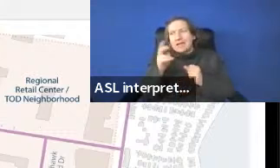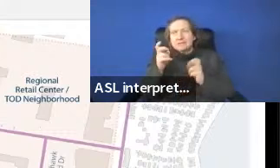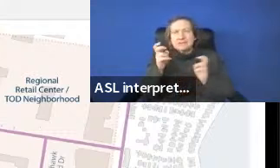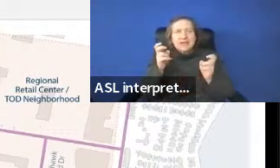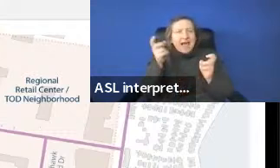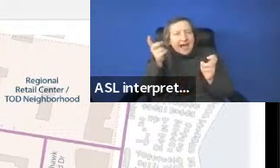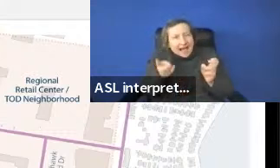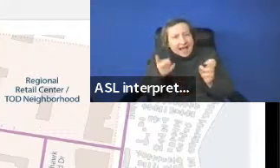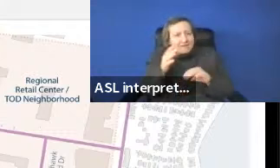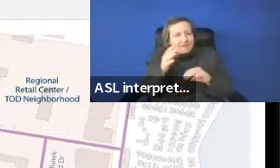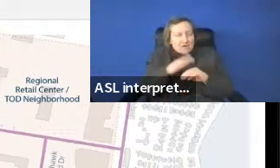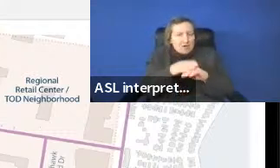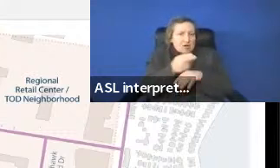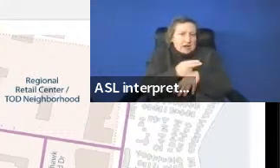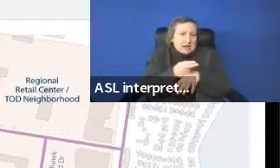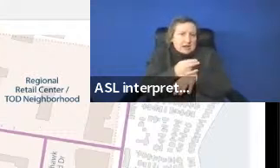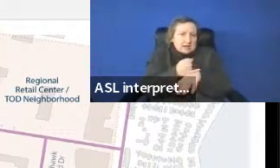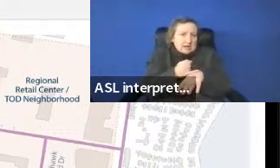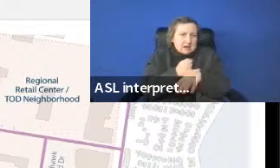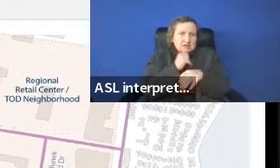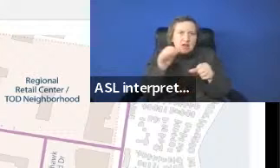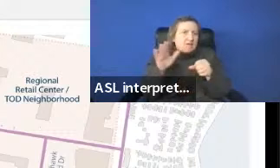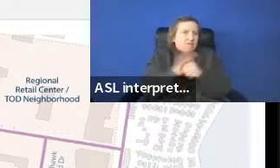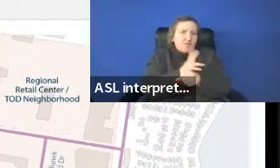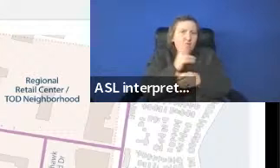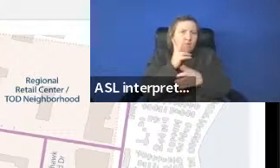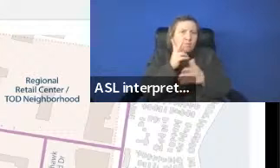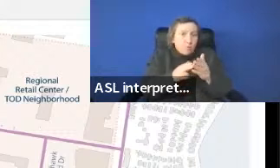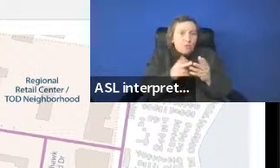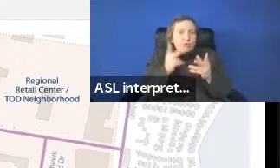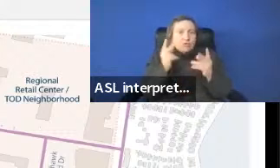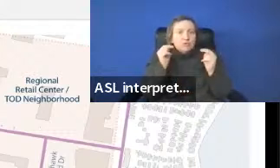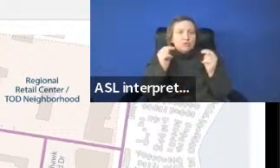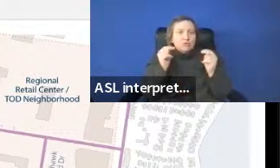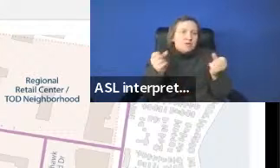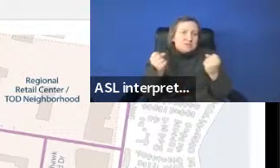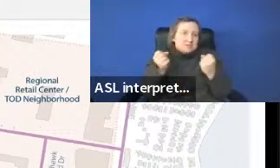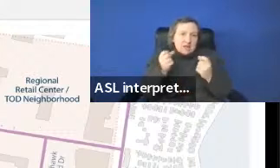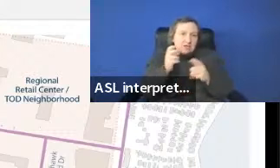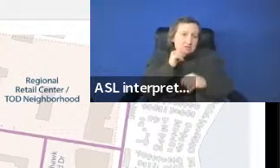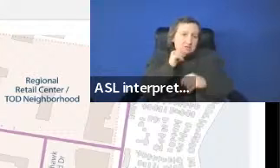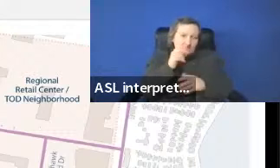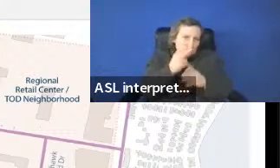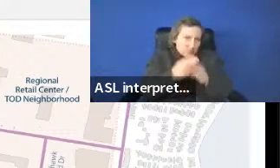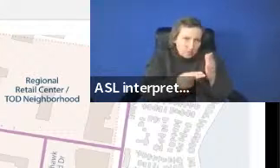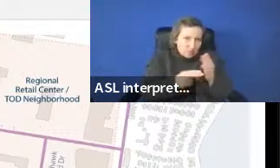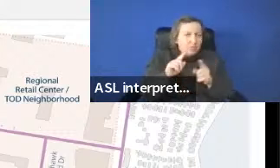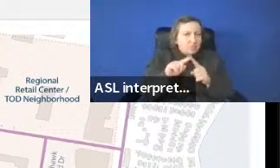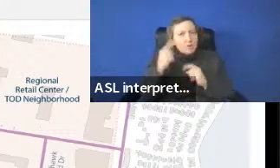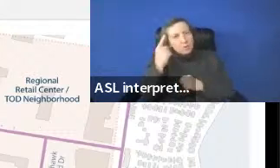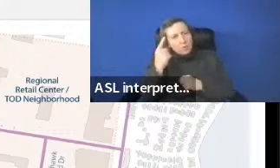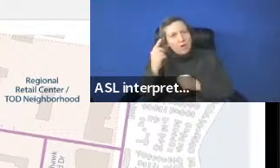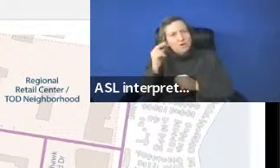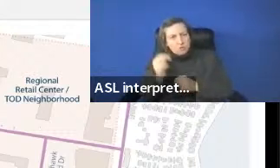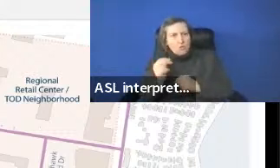on Hayden Island, not a full interchange like the previous 2 options that we showed you.